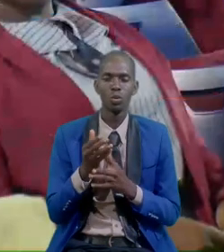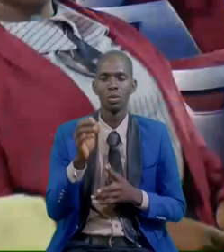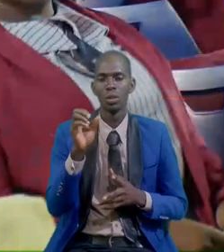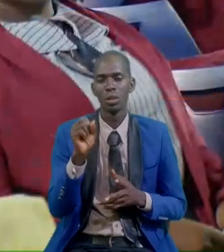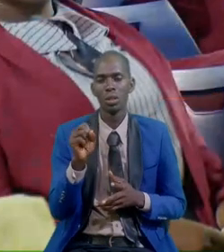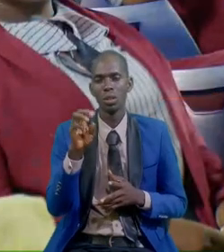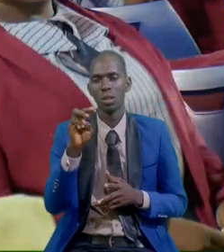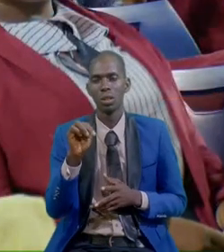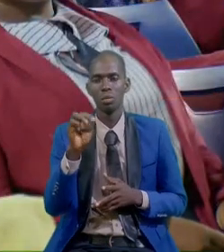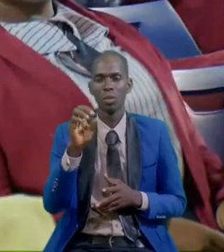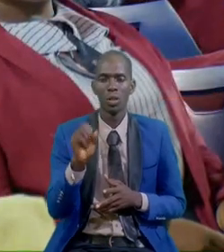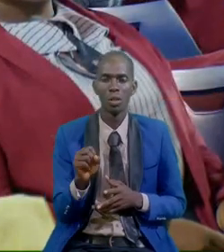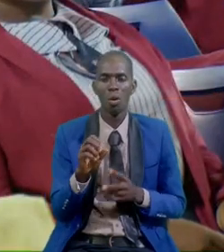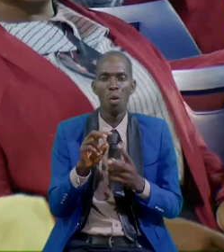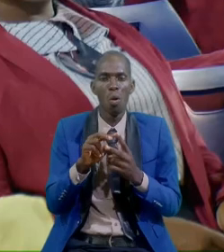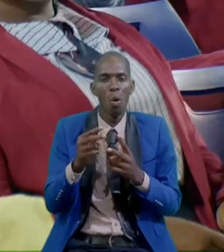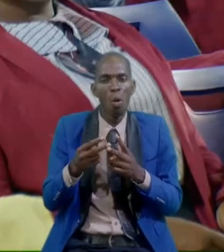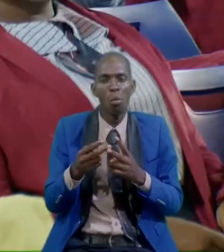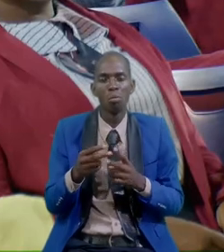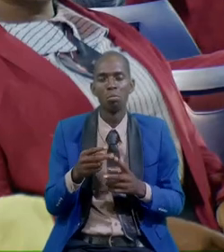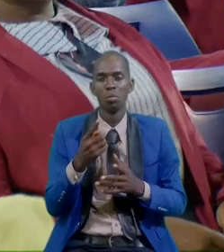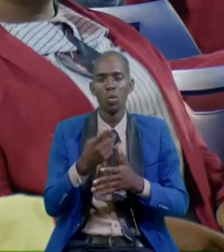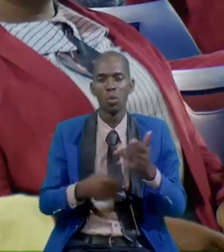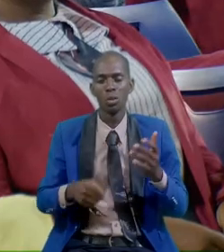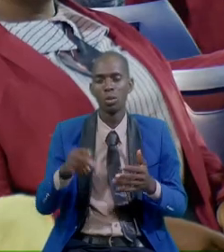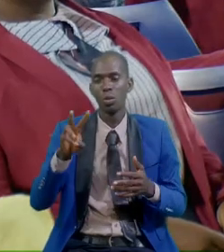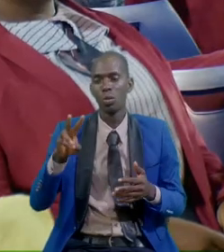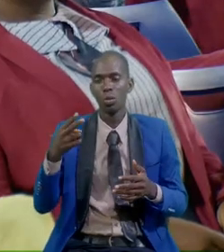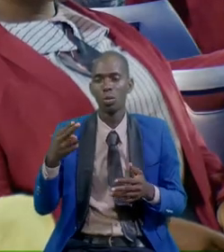SMS or WhatsApp to